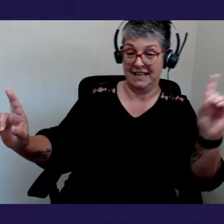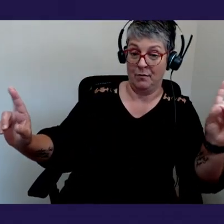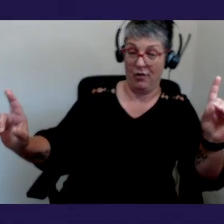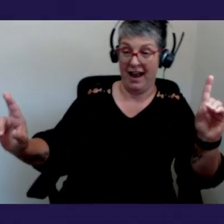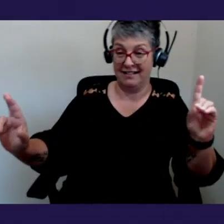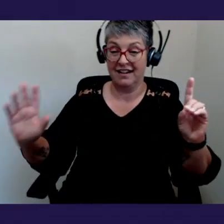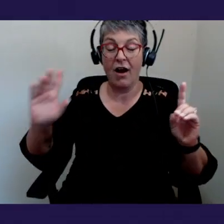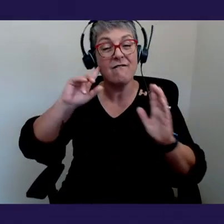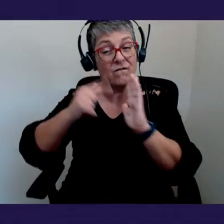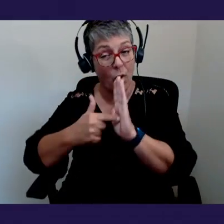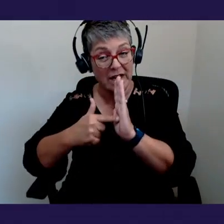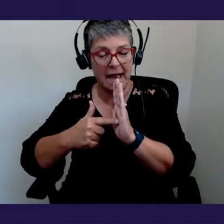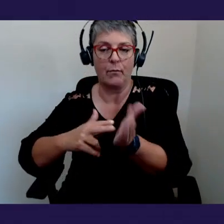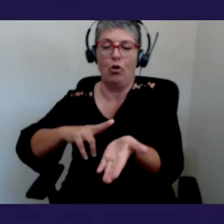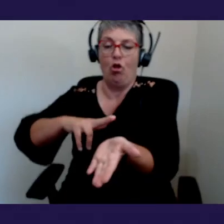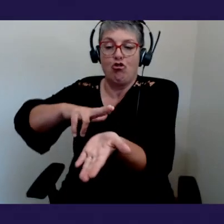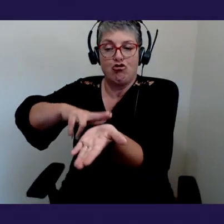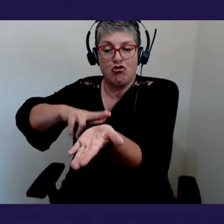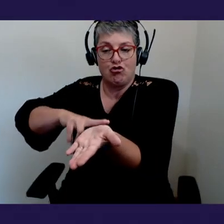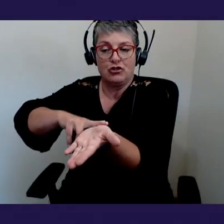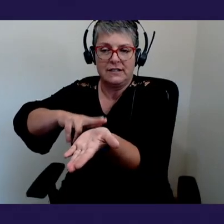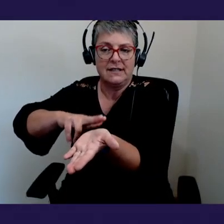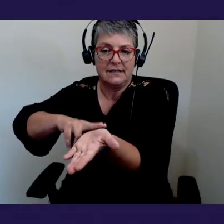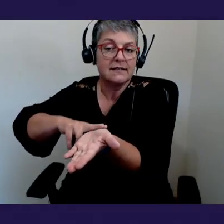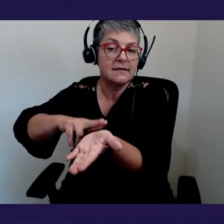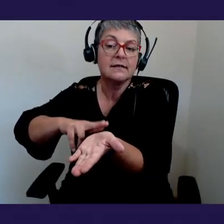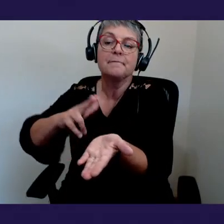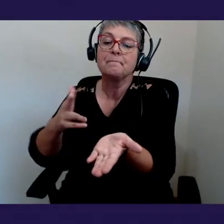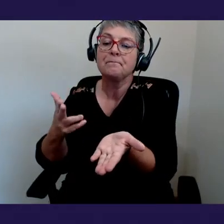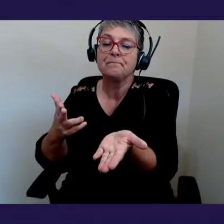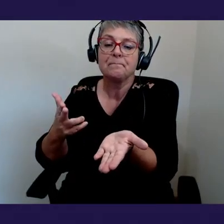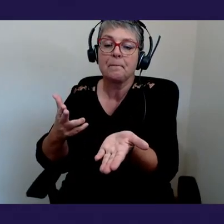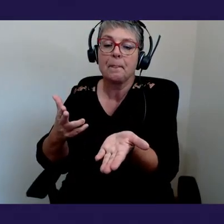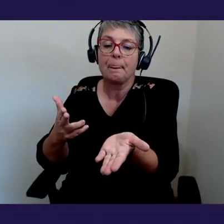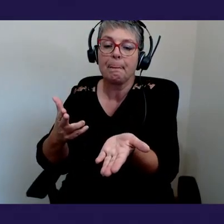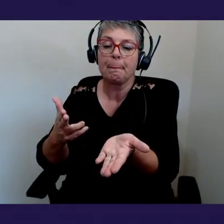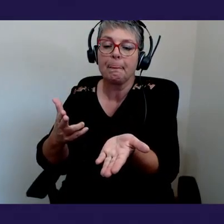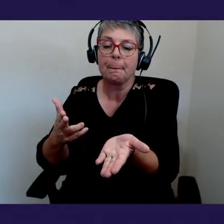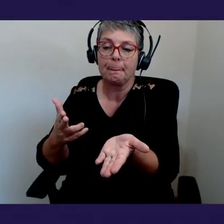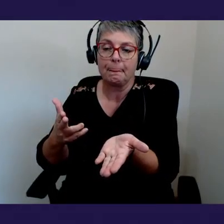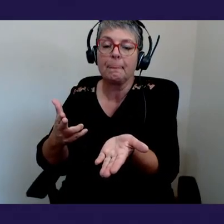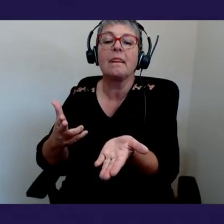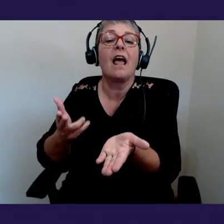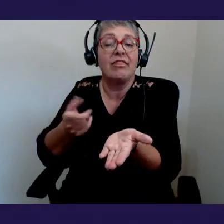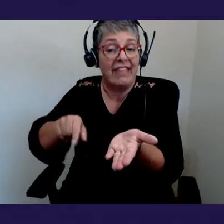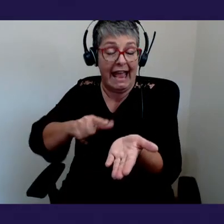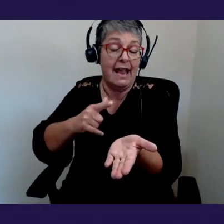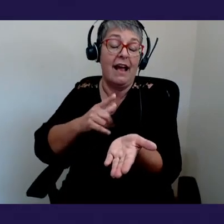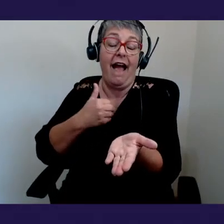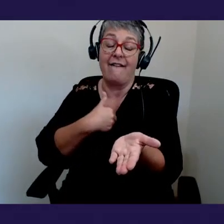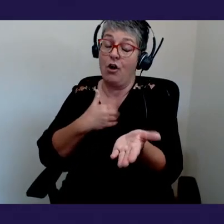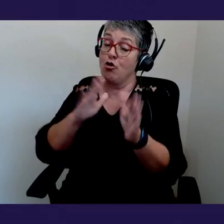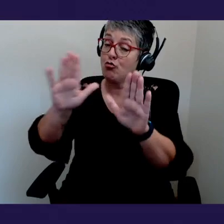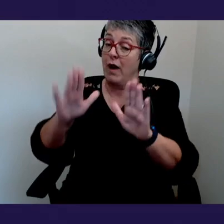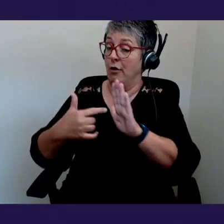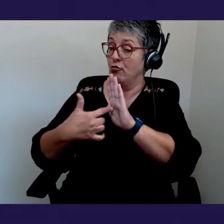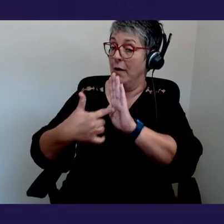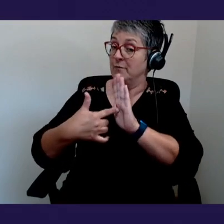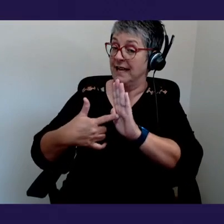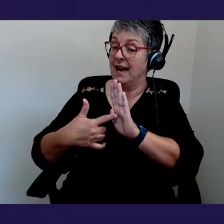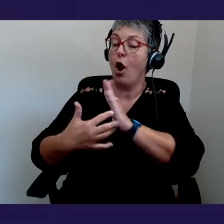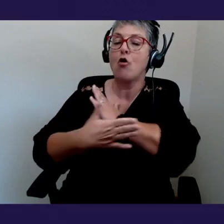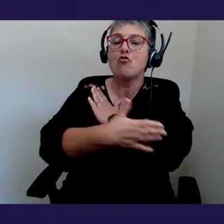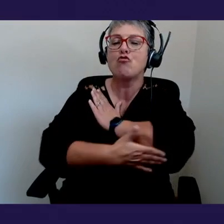have among health professions with that greater representativeness in rural and low-income populations, and you see there's less